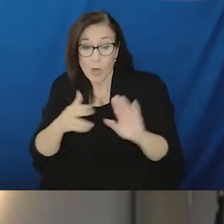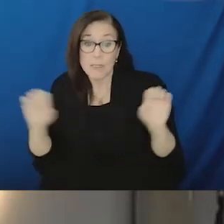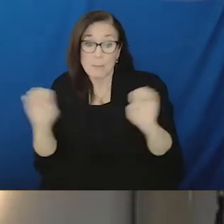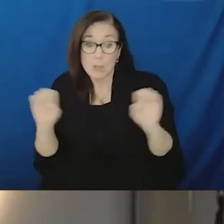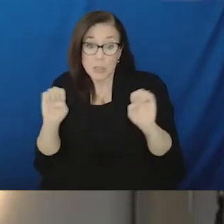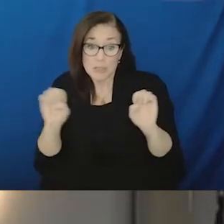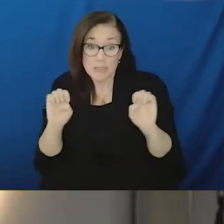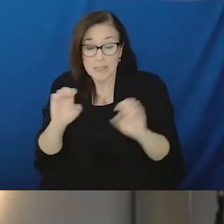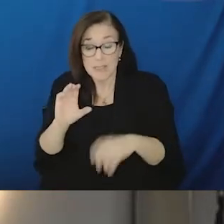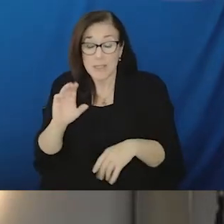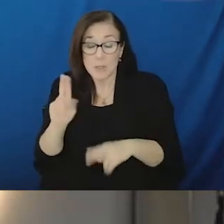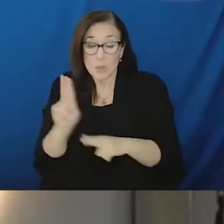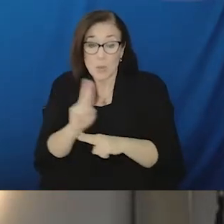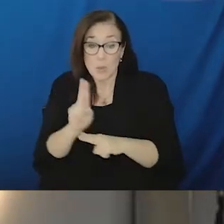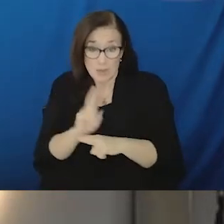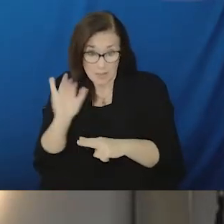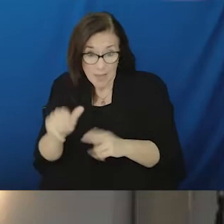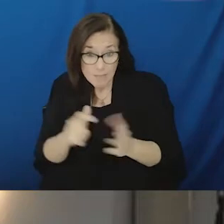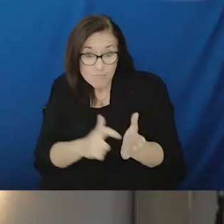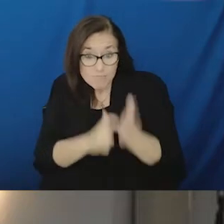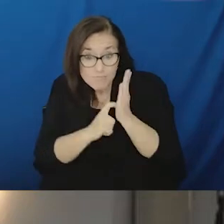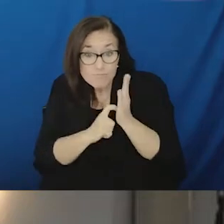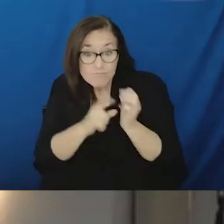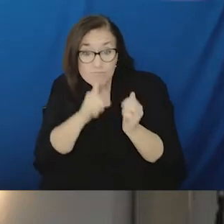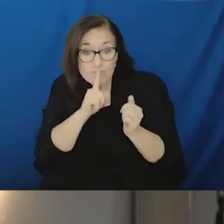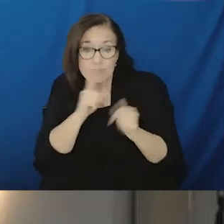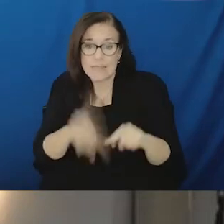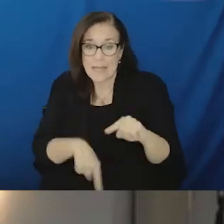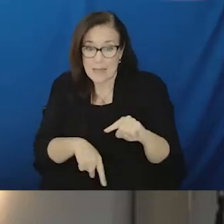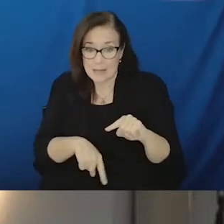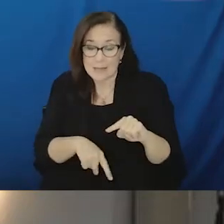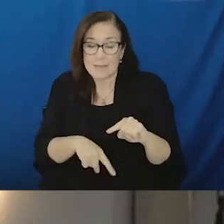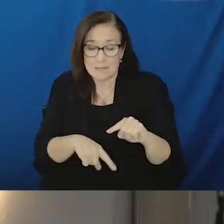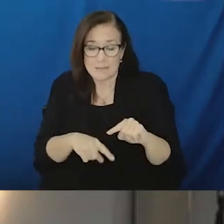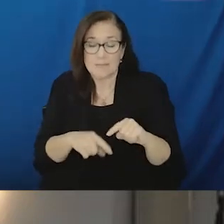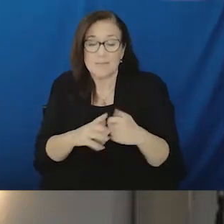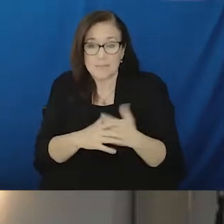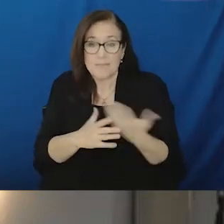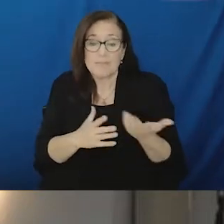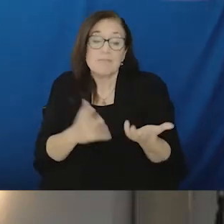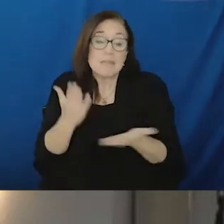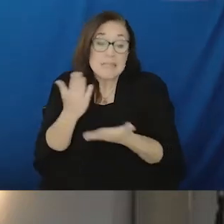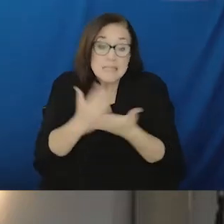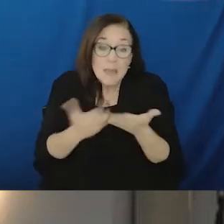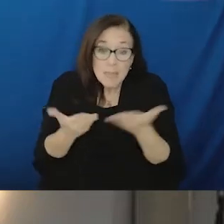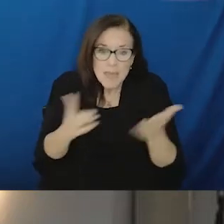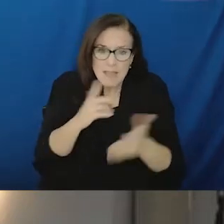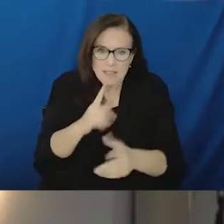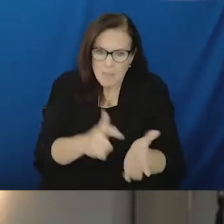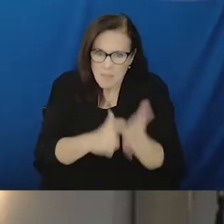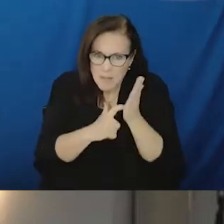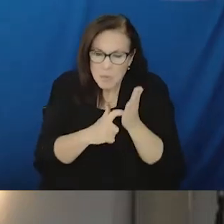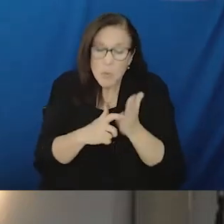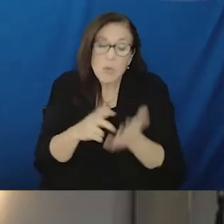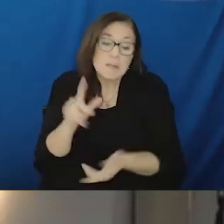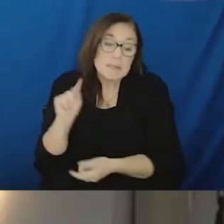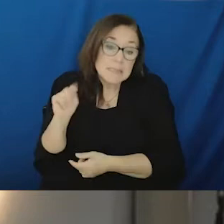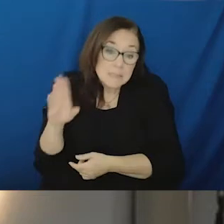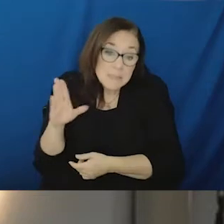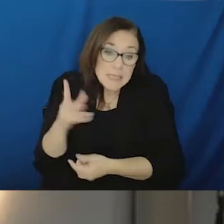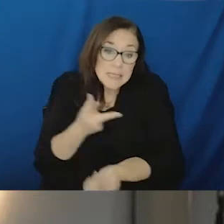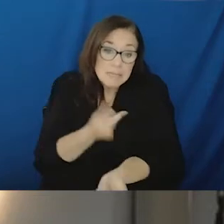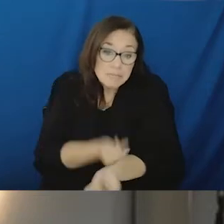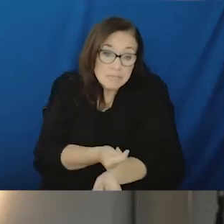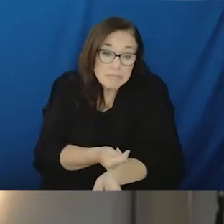mandatory or you taking vaccines. Like some things are mandatory TB tests that we have a